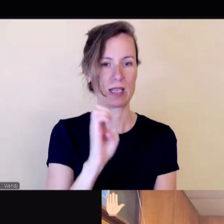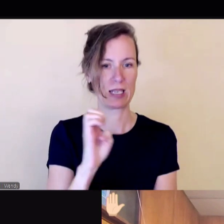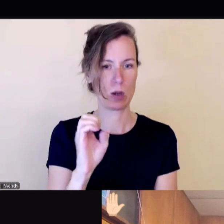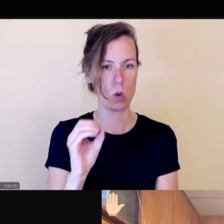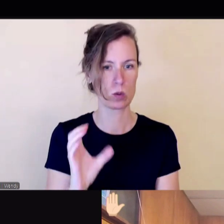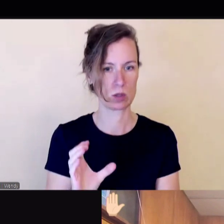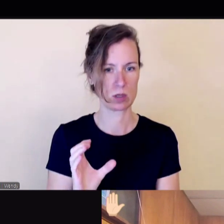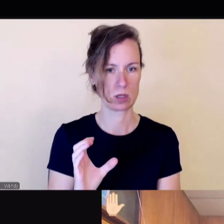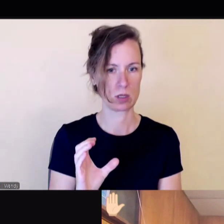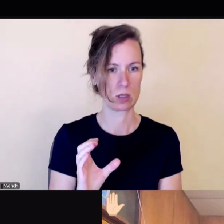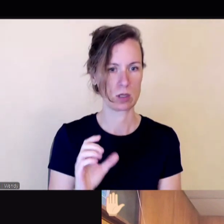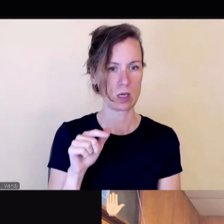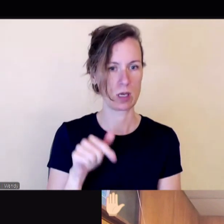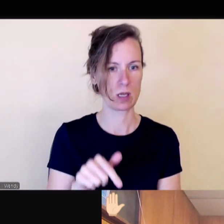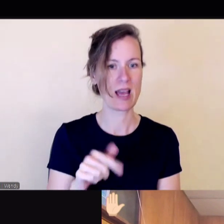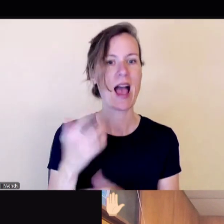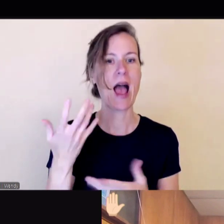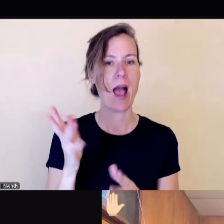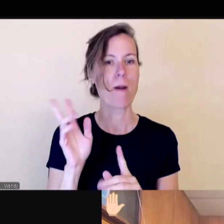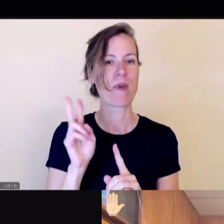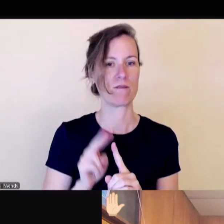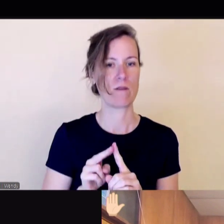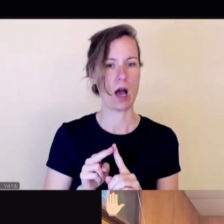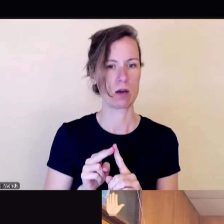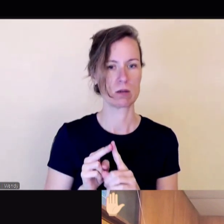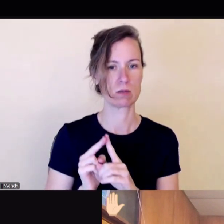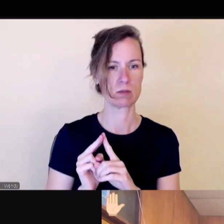time. Great. Councilmember Gallagher?